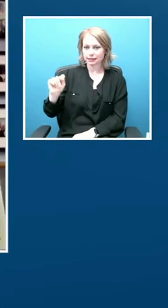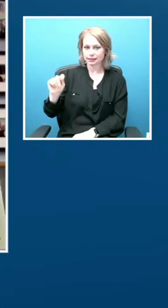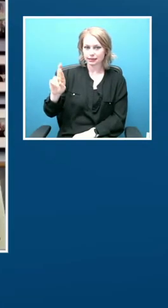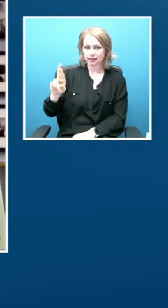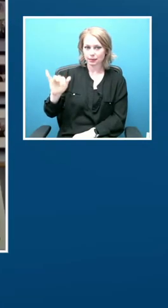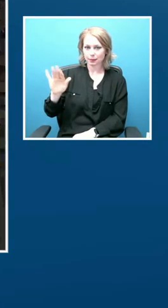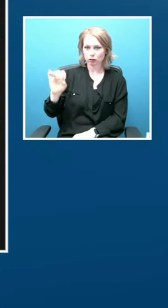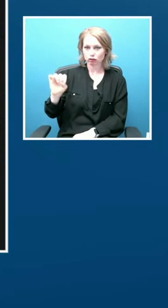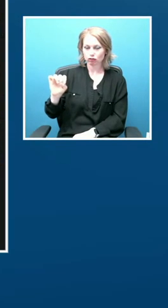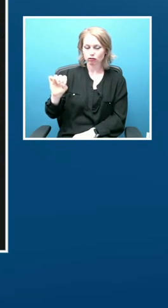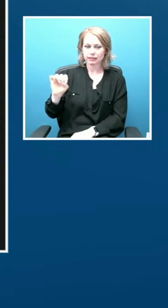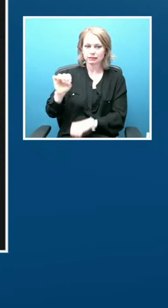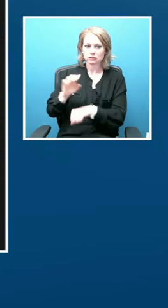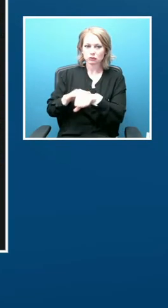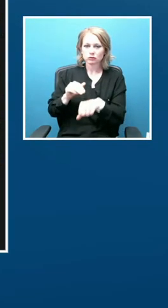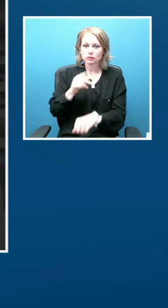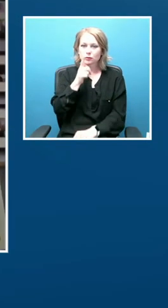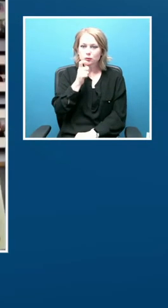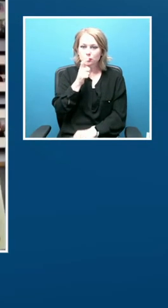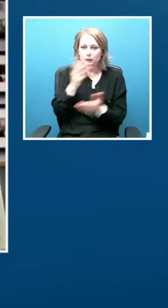Committee members.